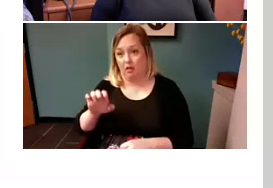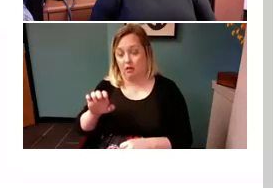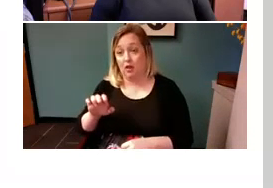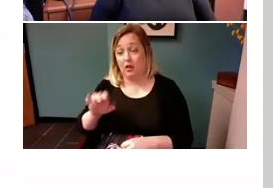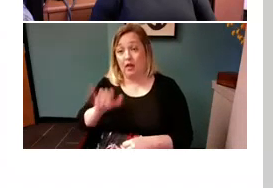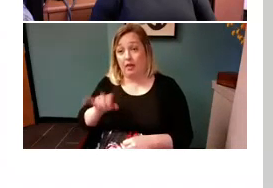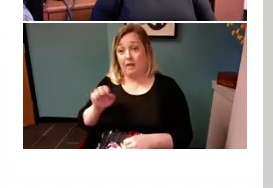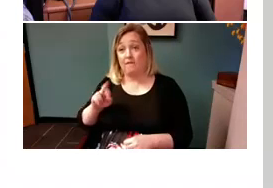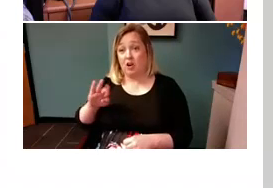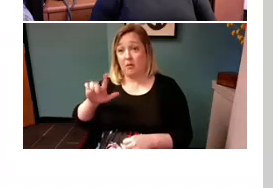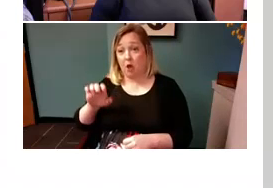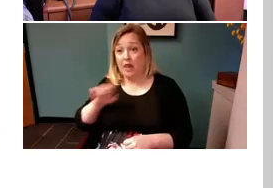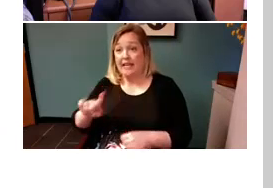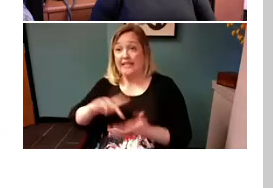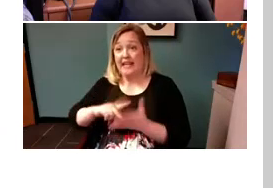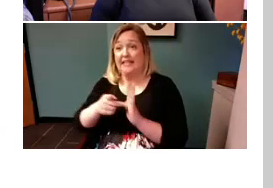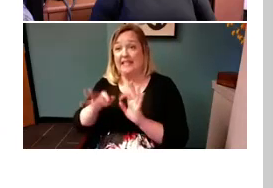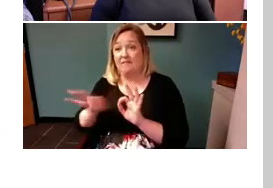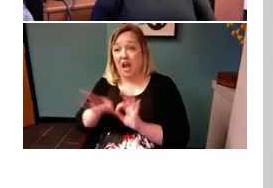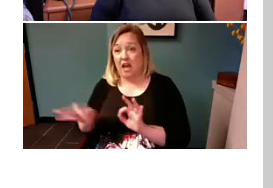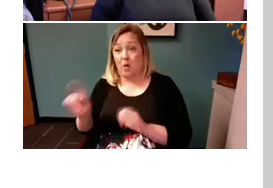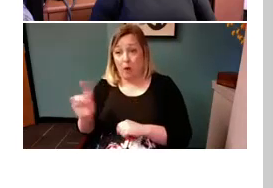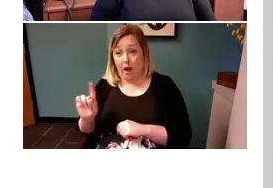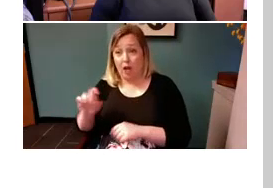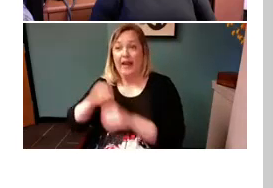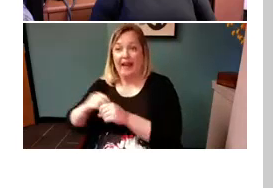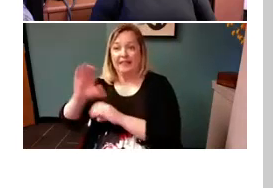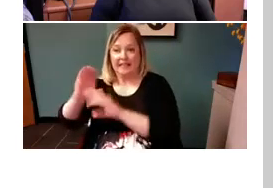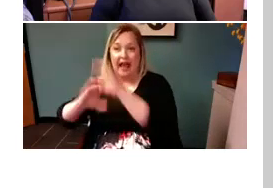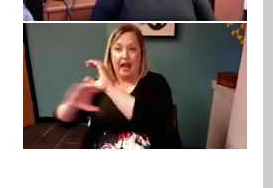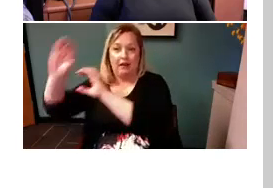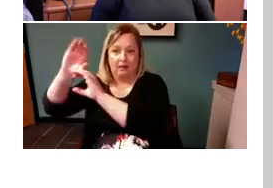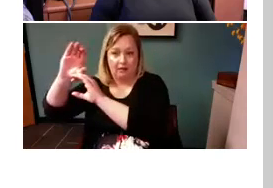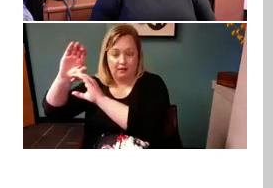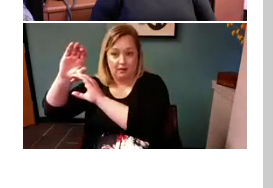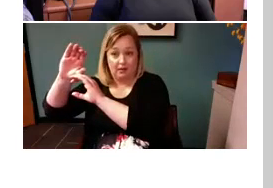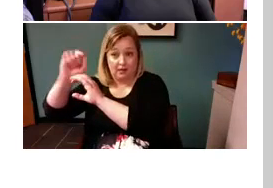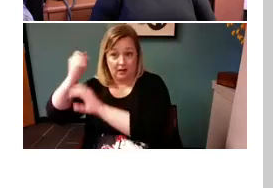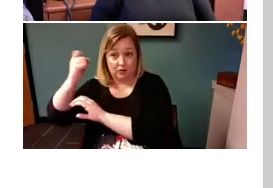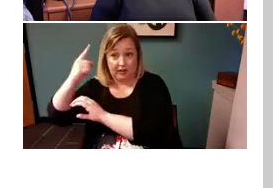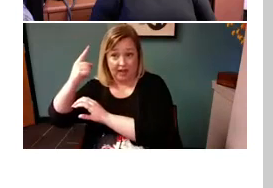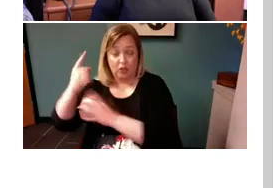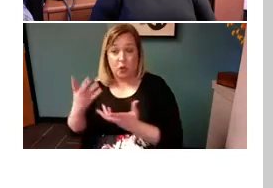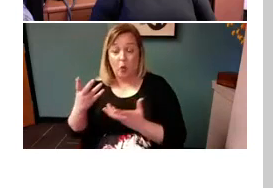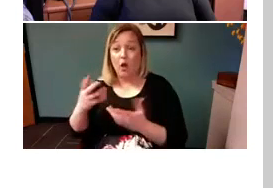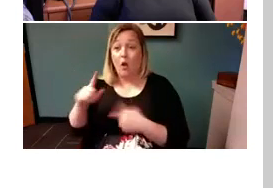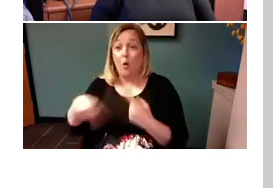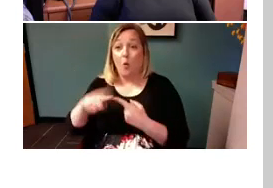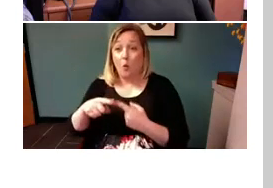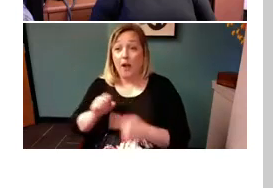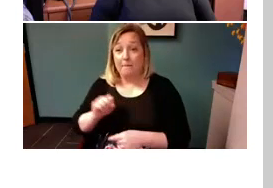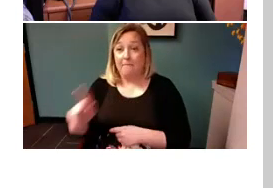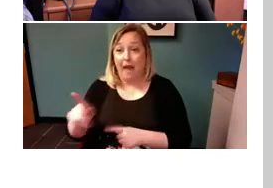stack. And since it is defined in the stack, once we return from this function, yes, ABCD is a